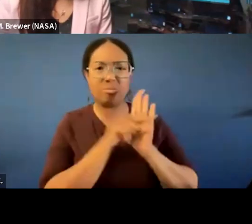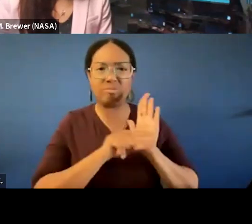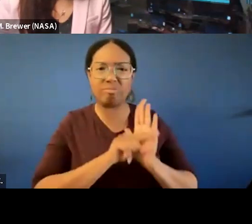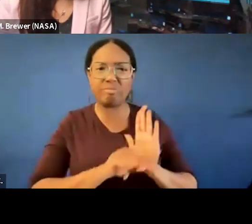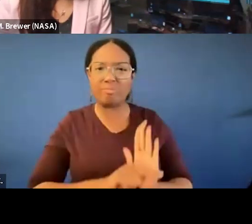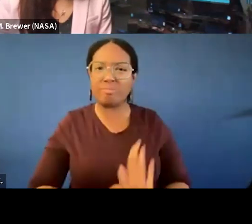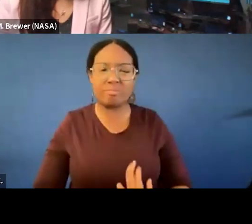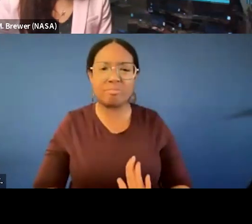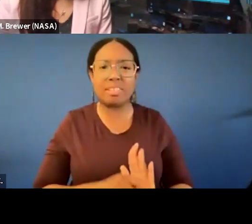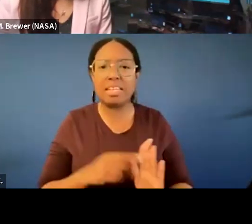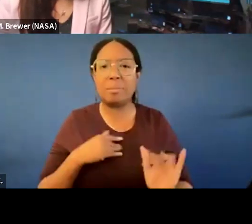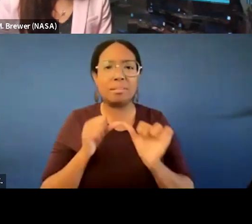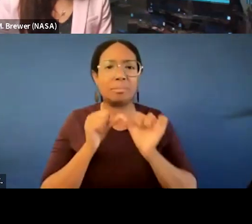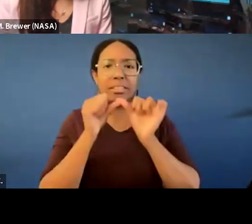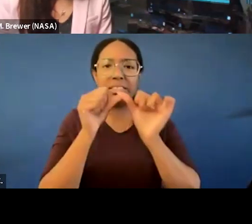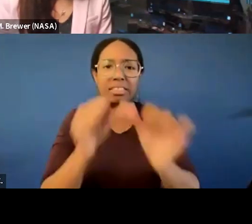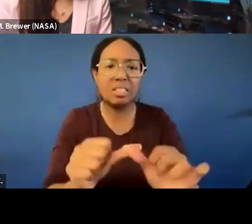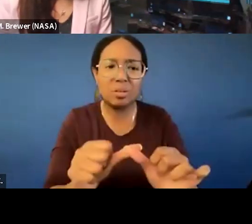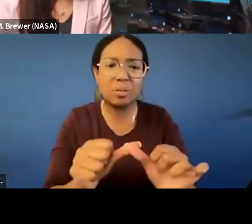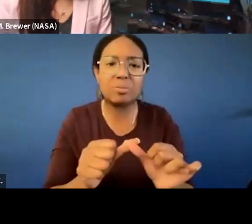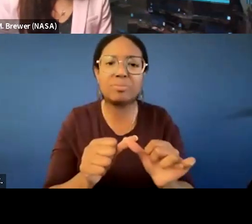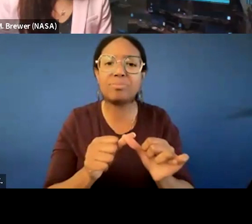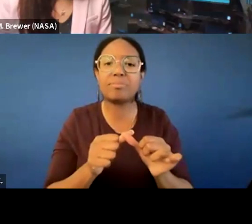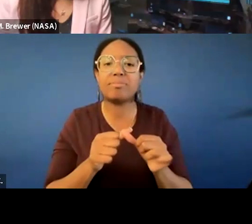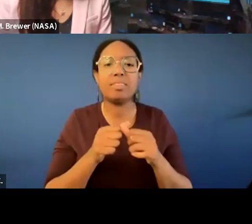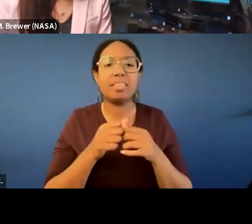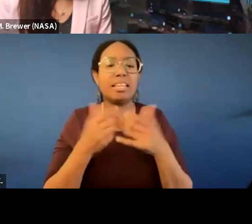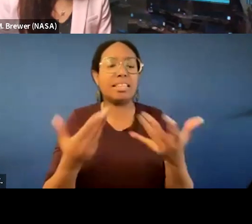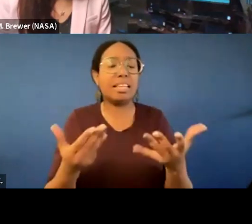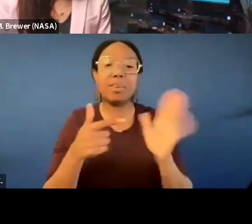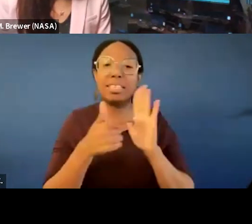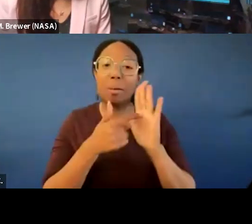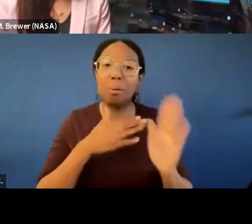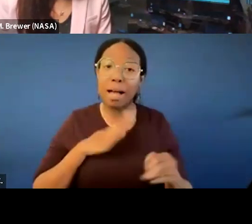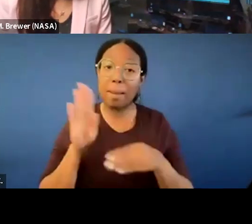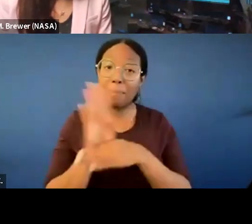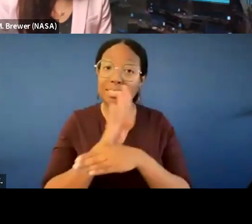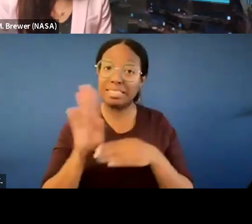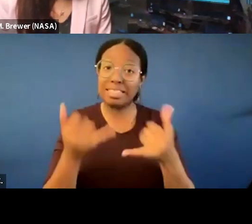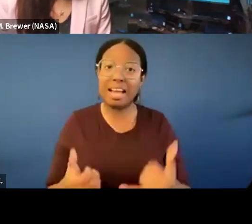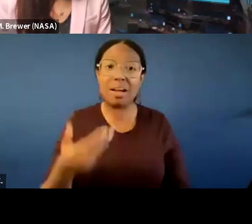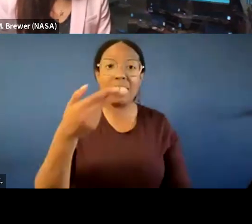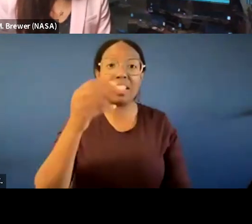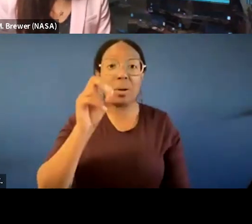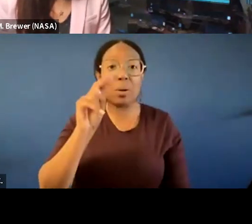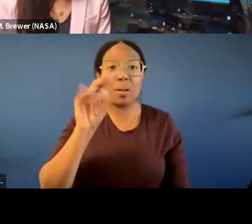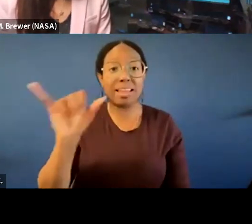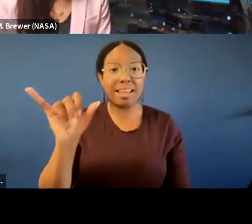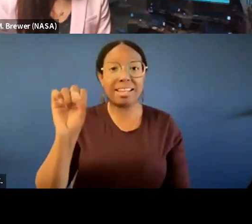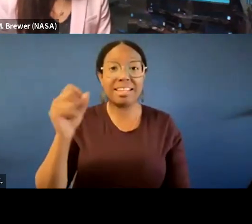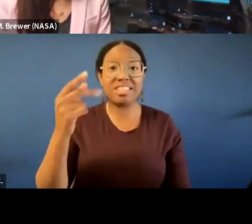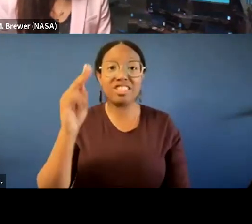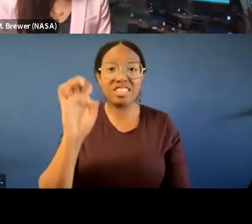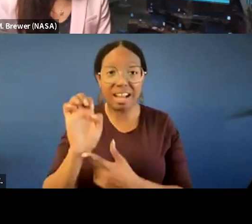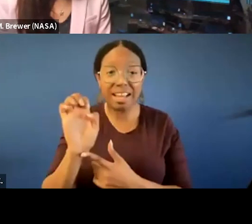just create it myself. And I think, you know, Honeyshine is an example of that, you know, creating the mentoring program for girls.